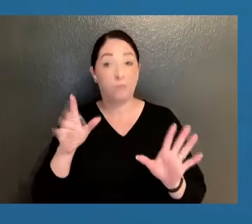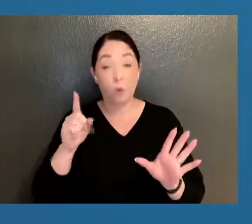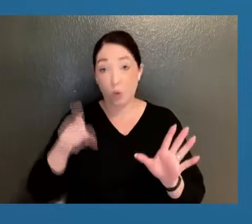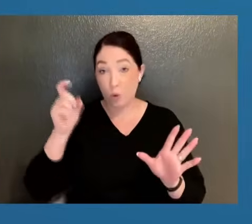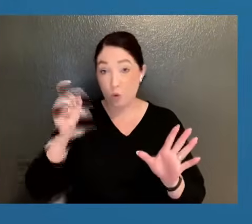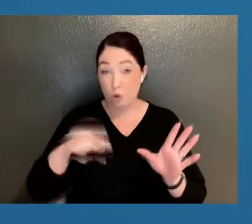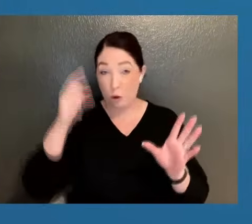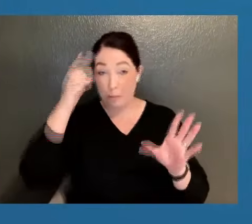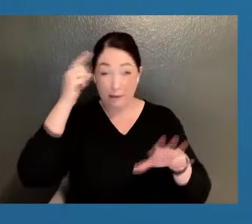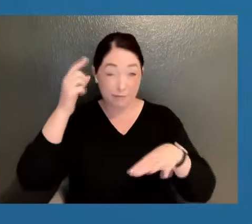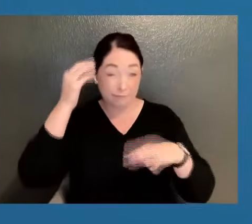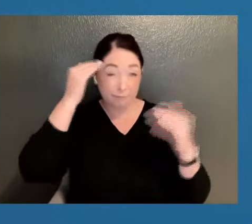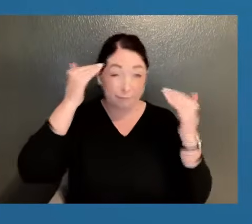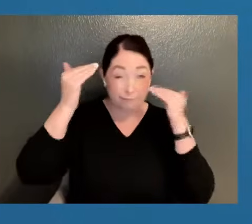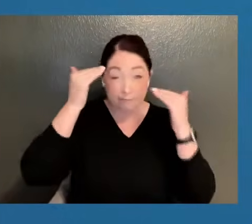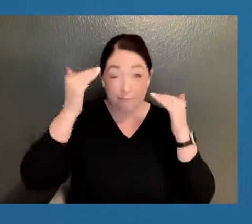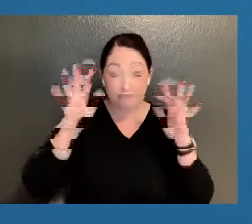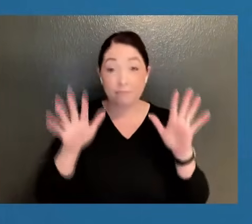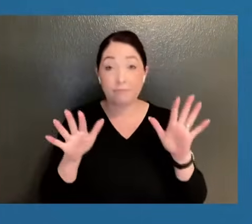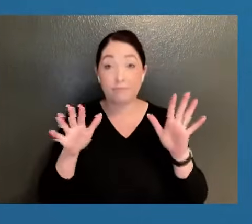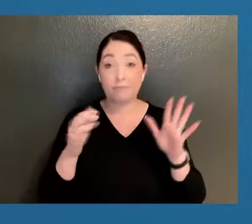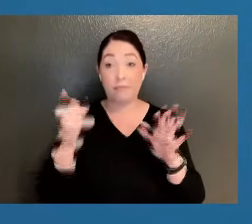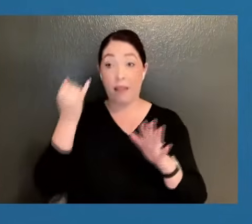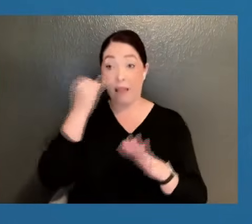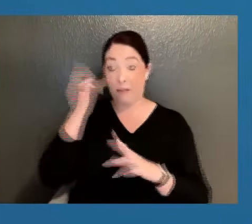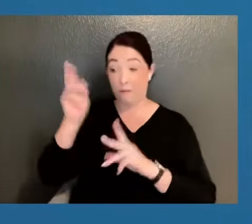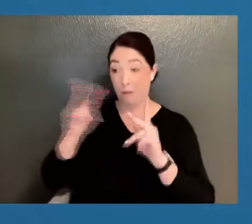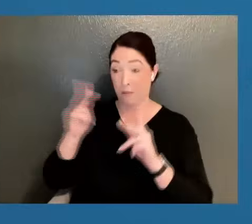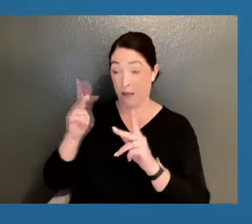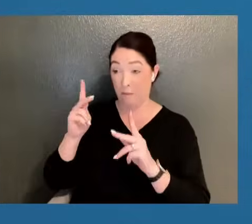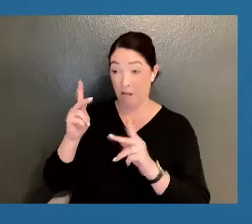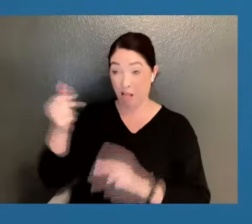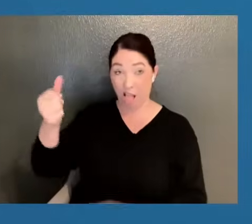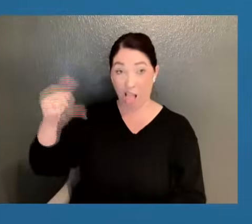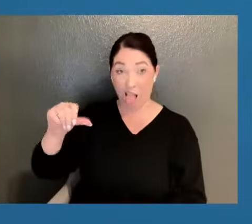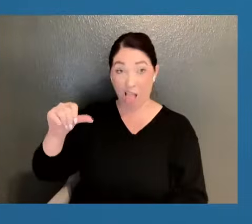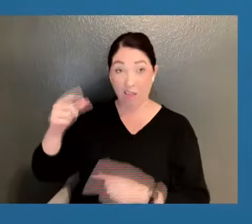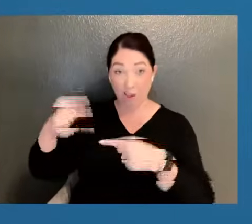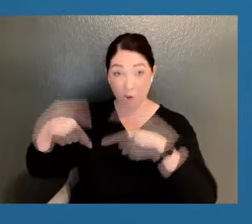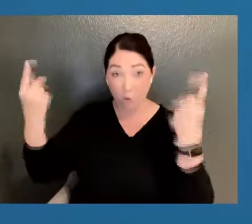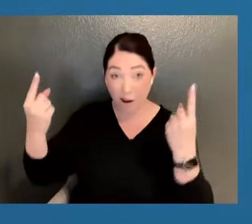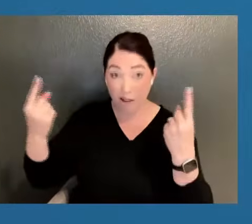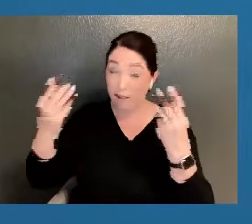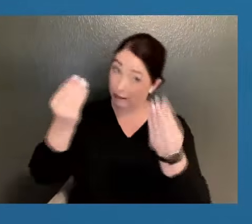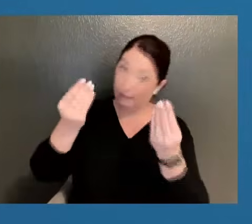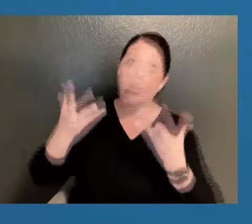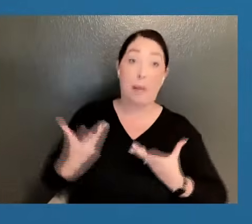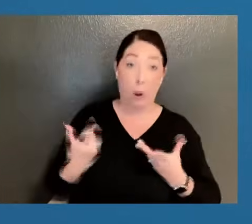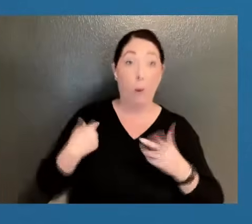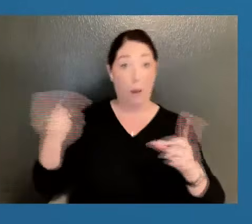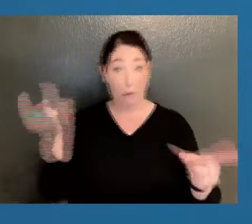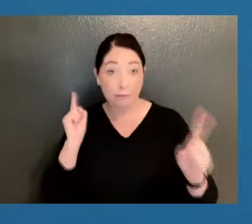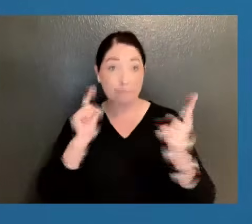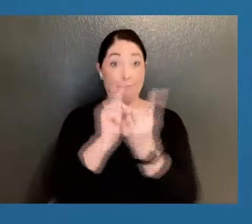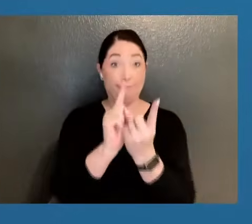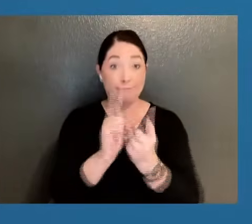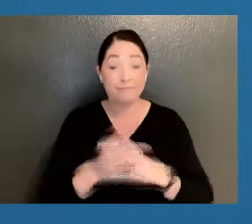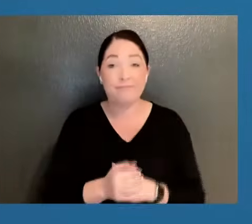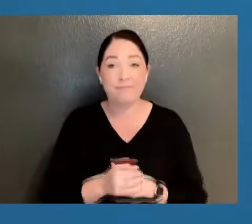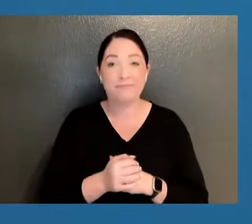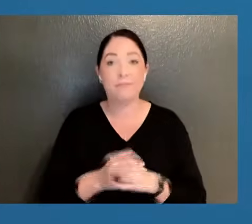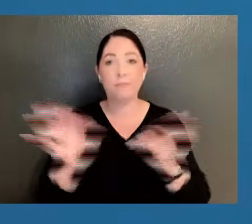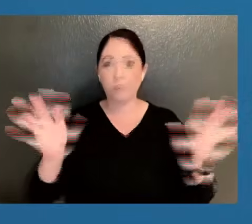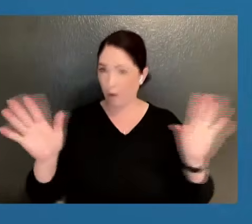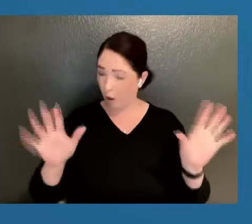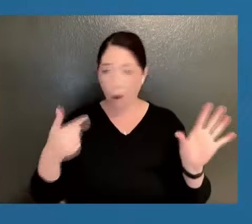out there, tell me who they are and we'll have a conversation. I'll meet you at my local diner. Because we took on. No, it's all right.